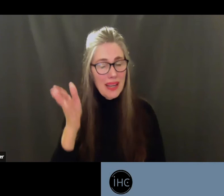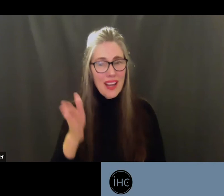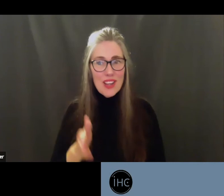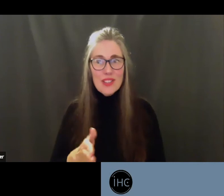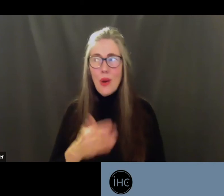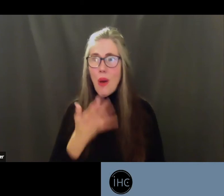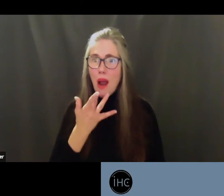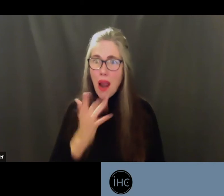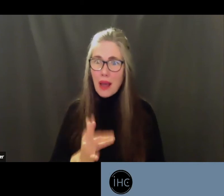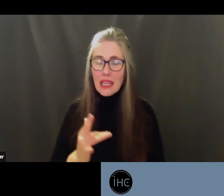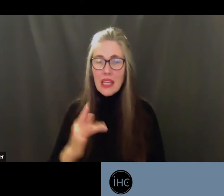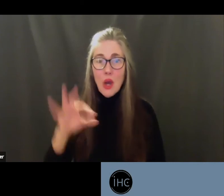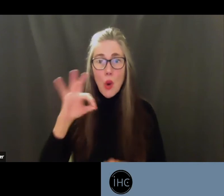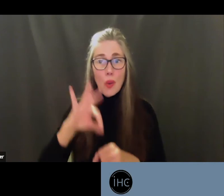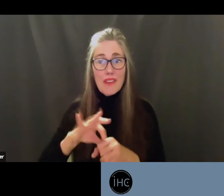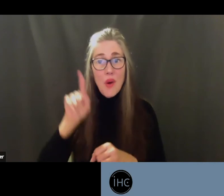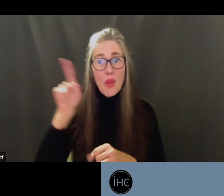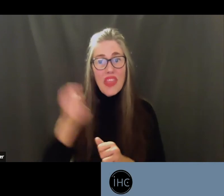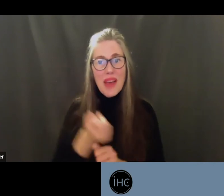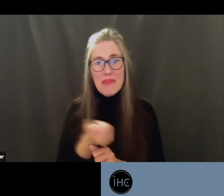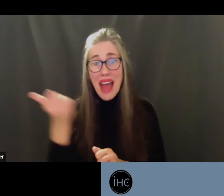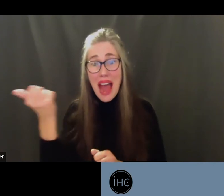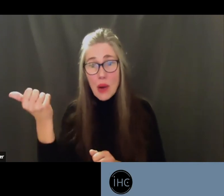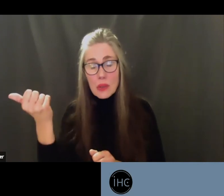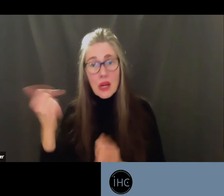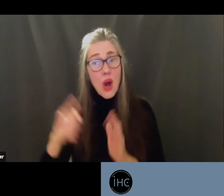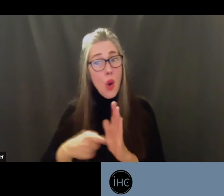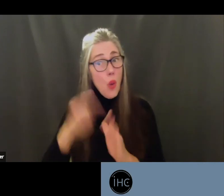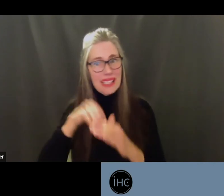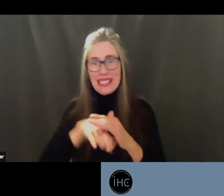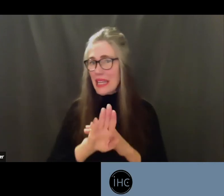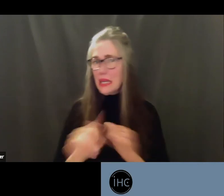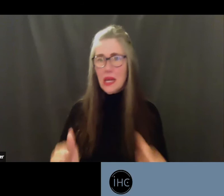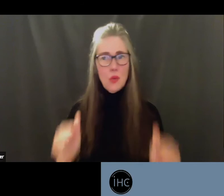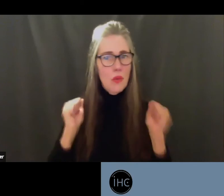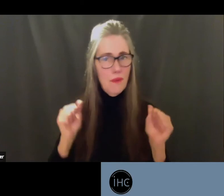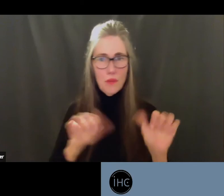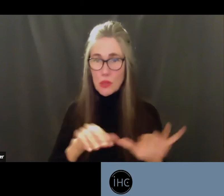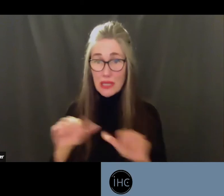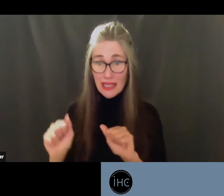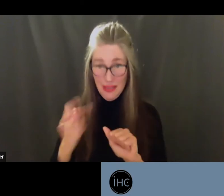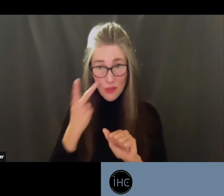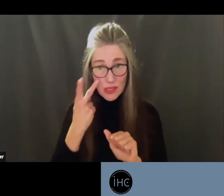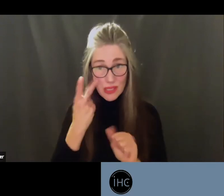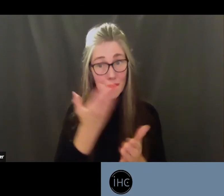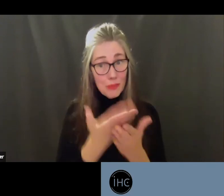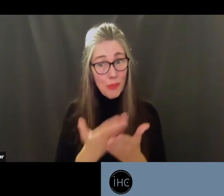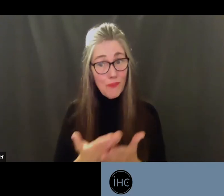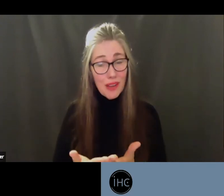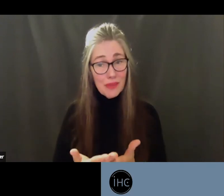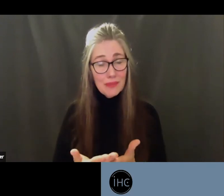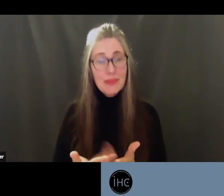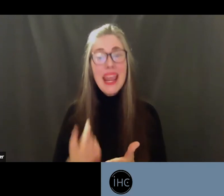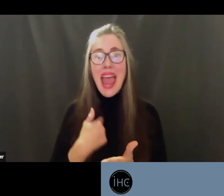out, because once, as you see from all that's happened, once they get in, they don't leave. And we